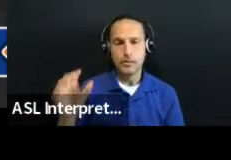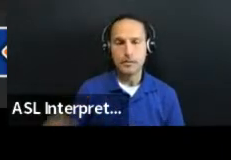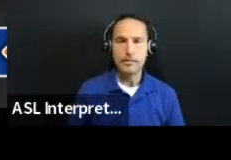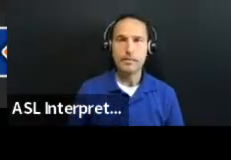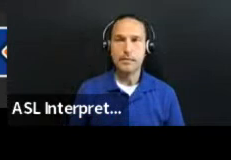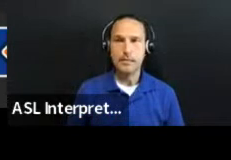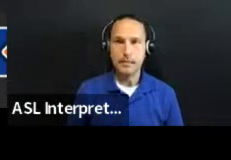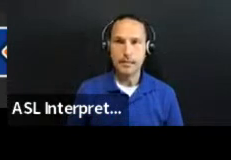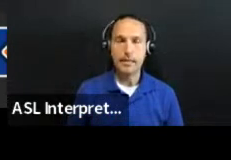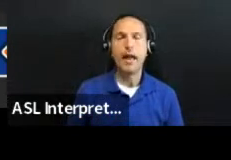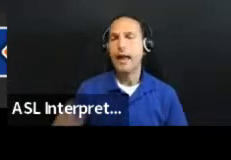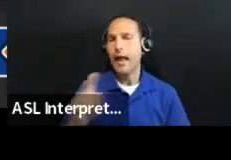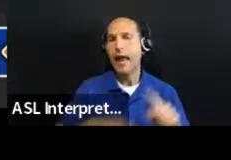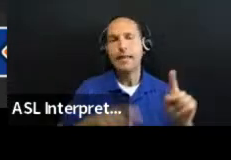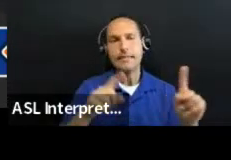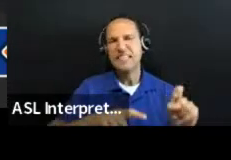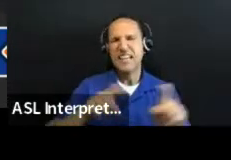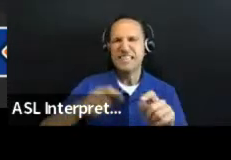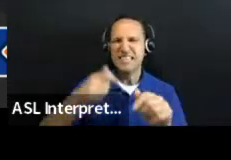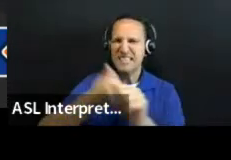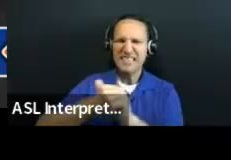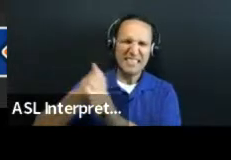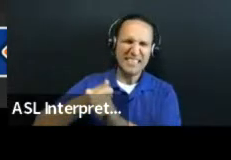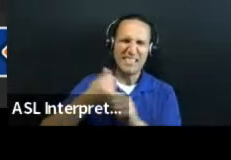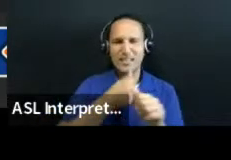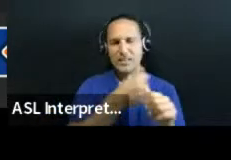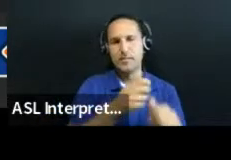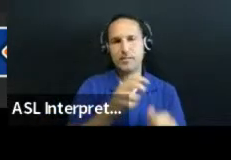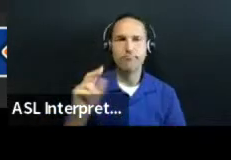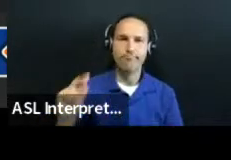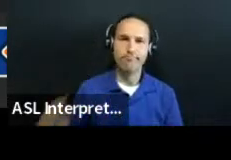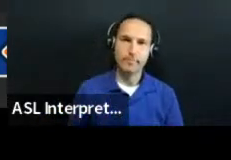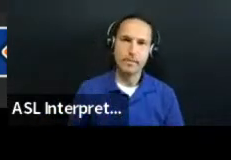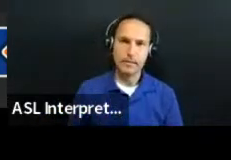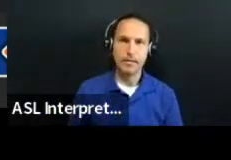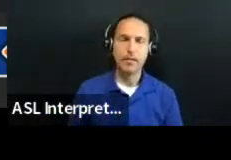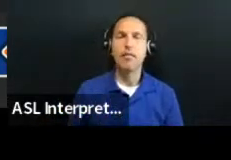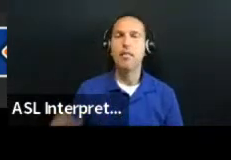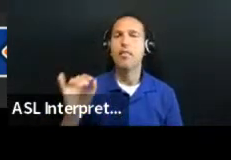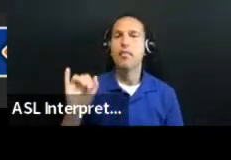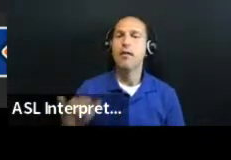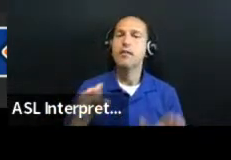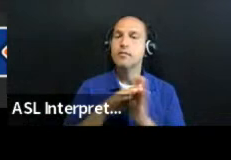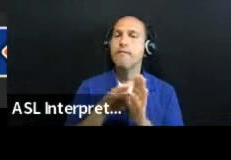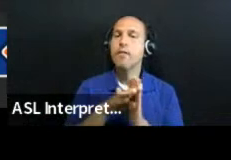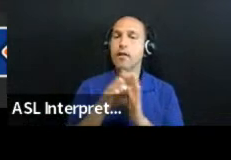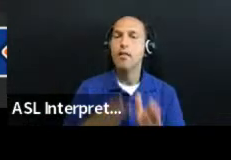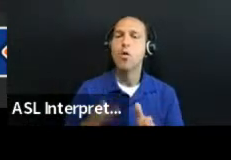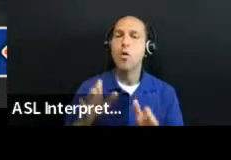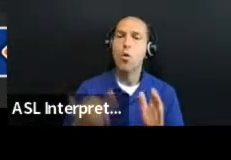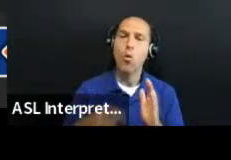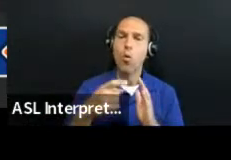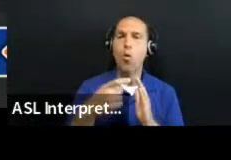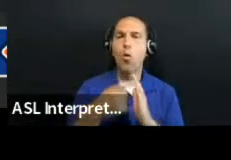They can't be testing every single one. So developer written unit tests, automation, incredibly important.